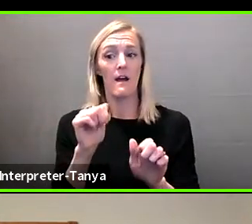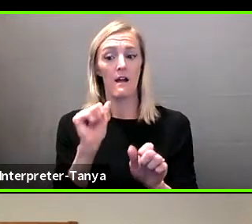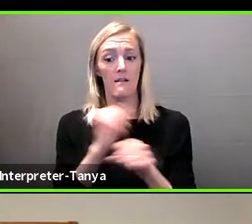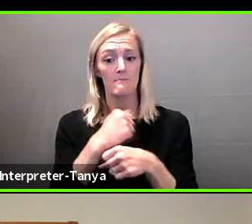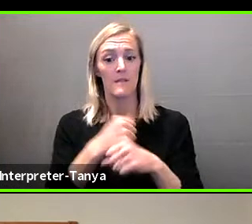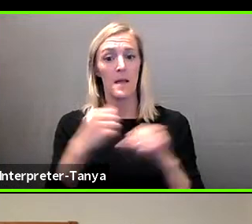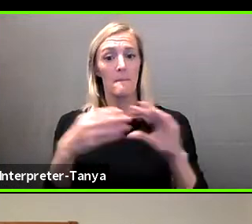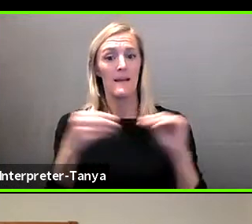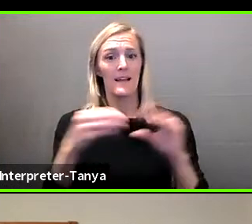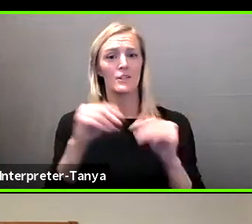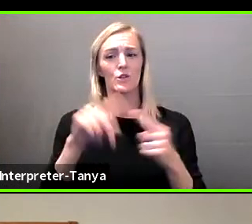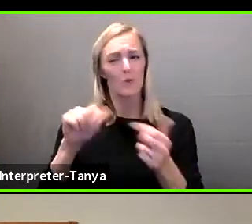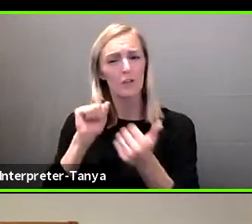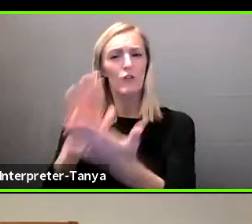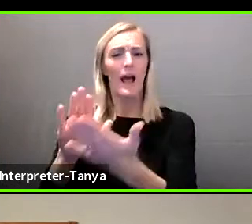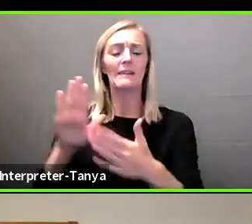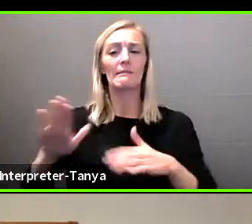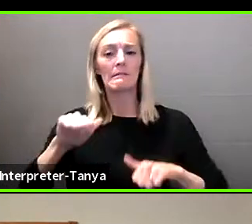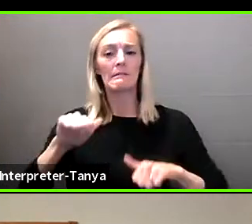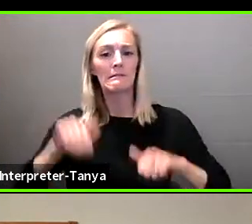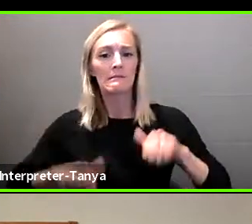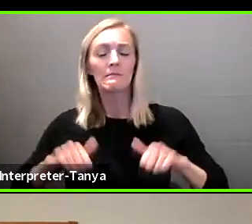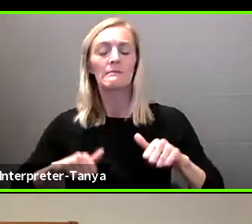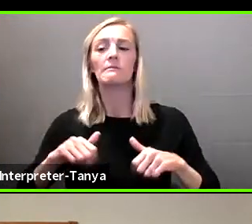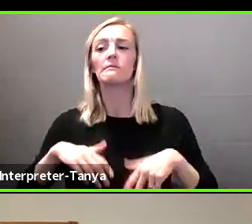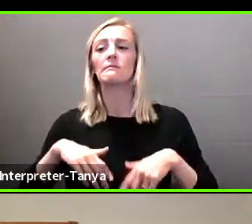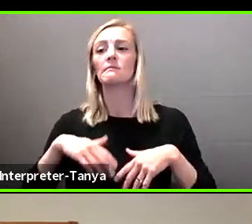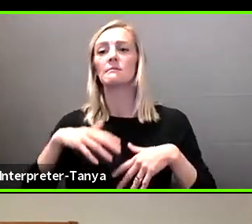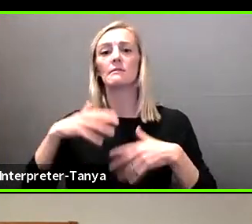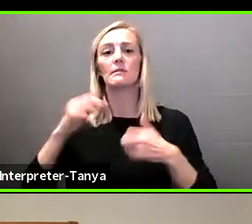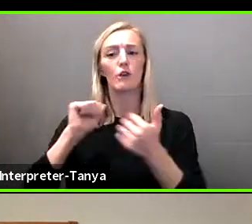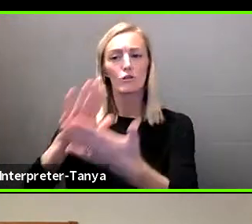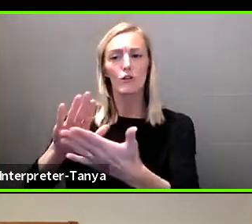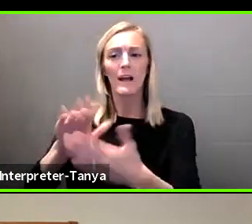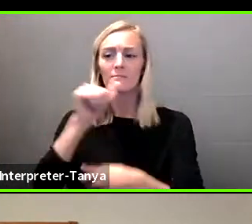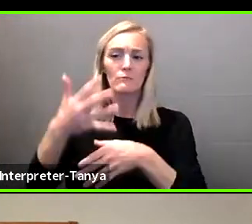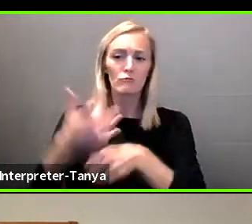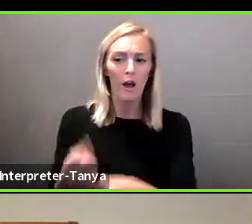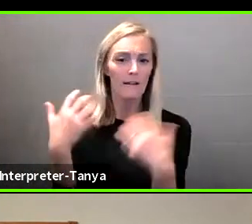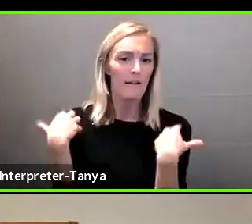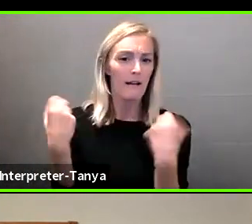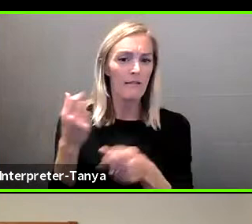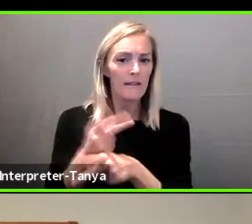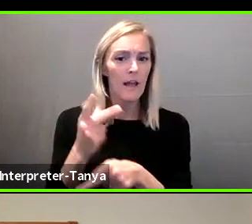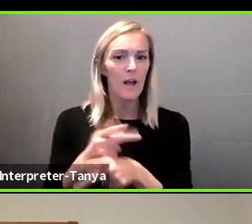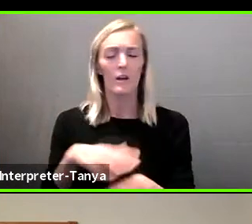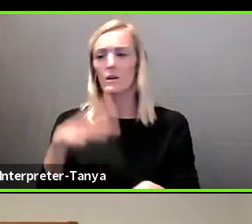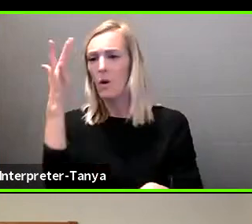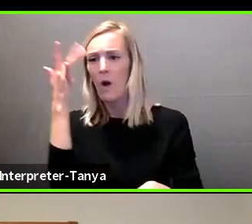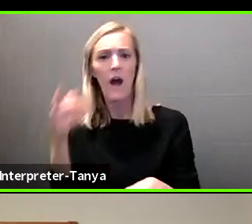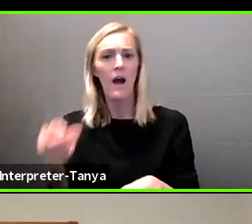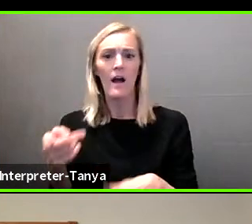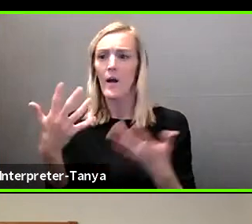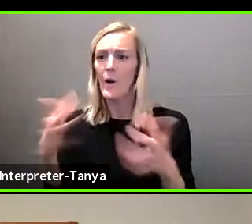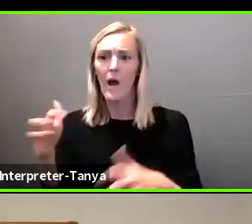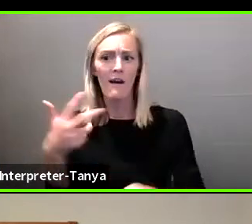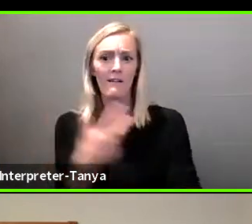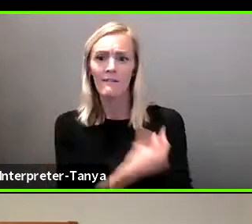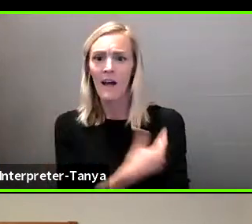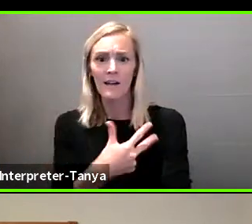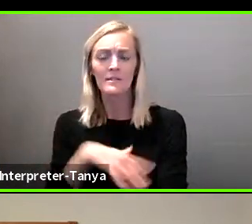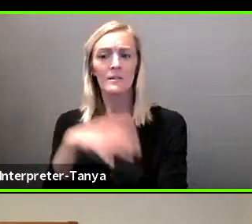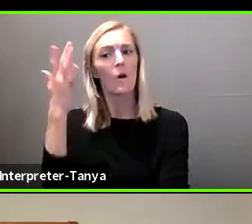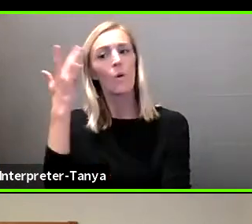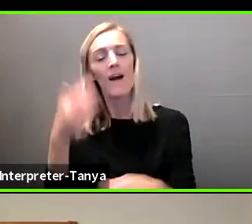the hesitancy, to address why, to address the mistrust of healthcare, to address, why you don't want to get vaccinated and why